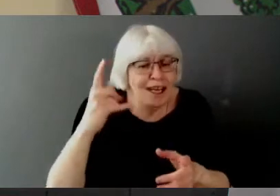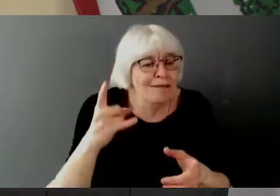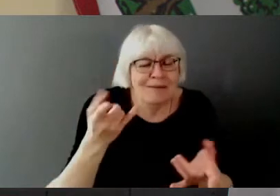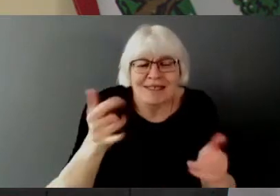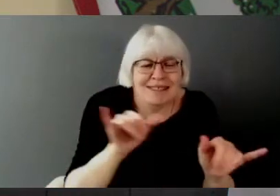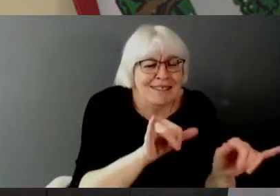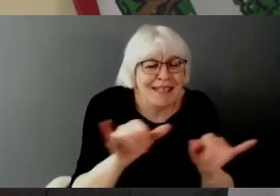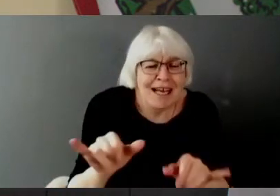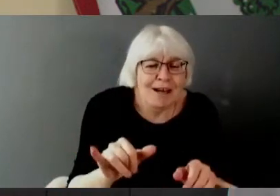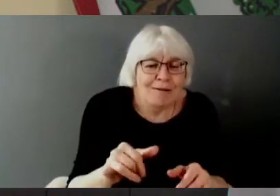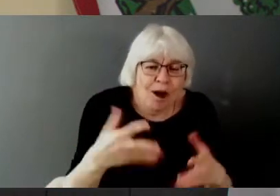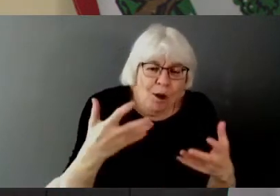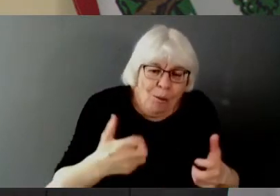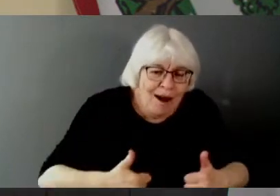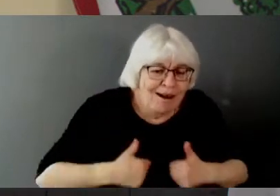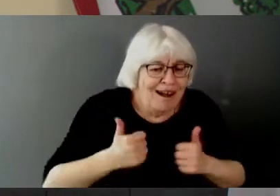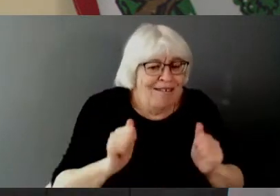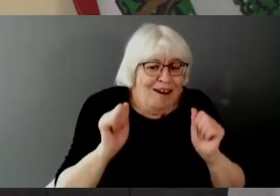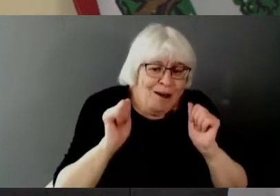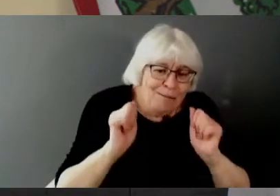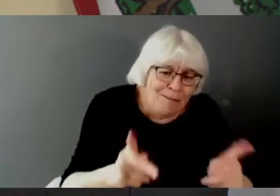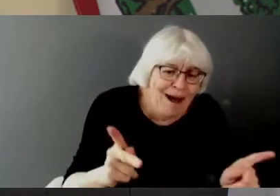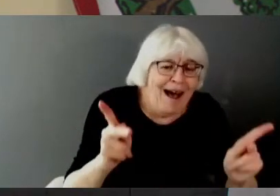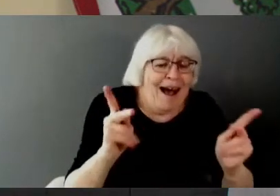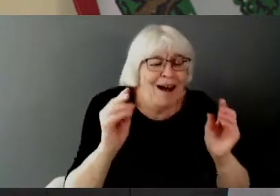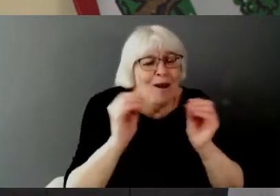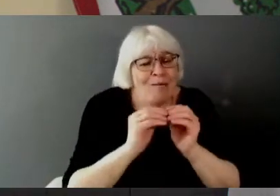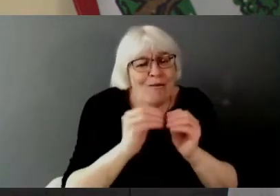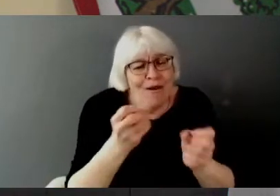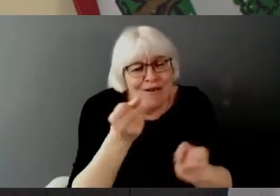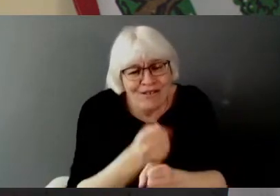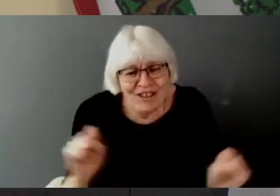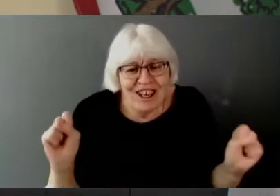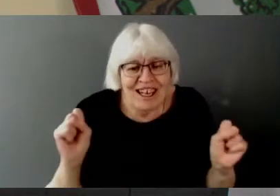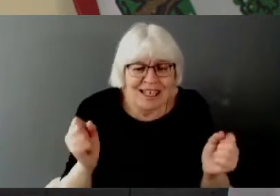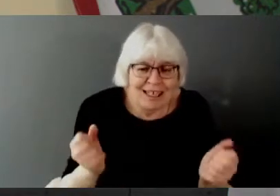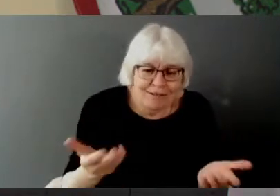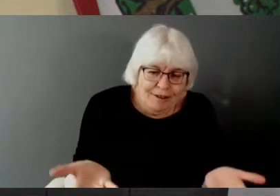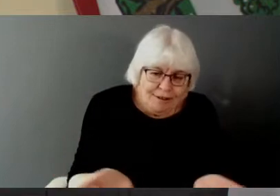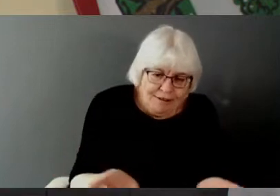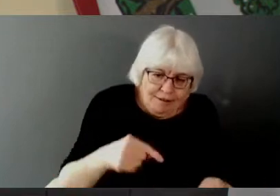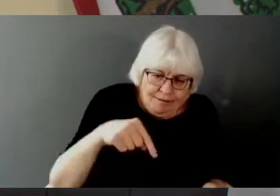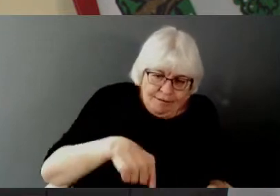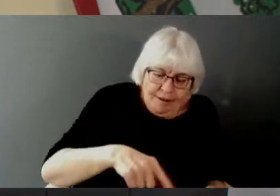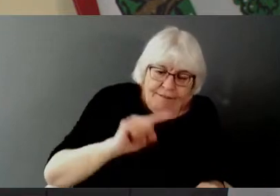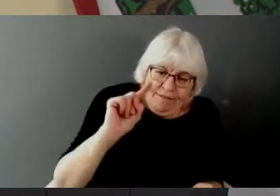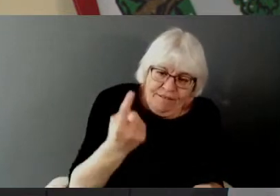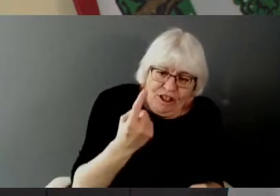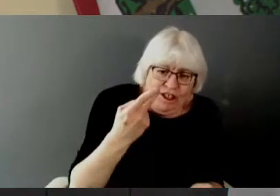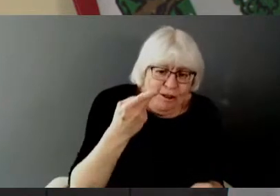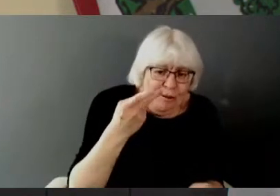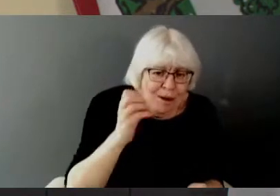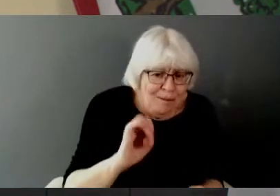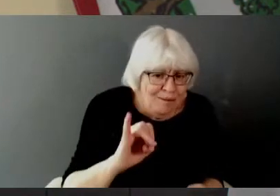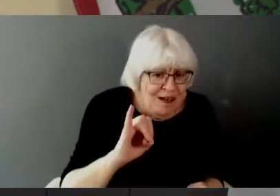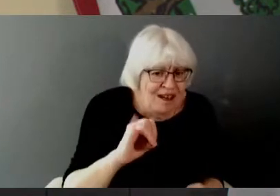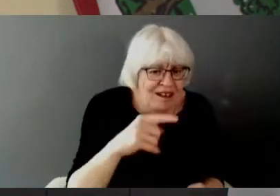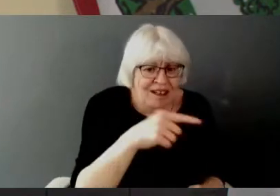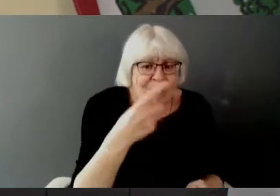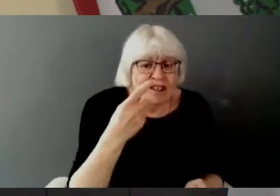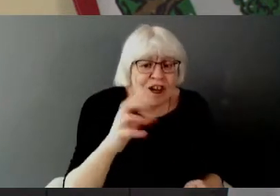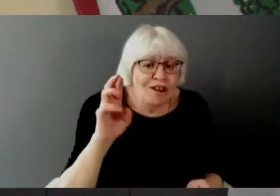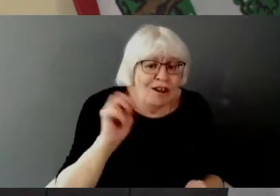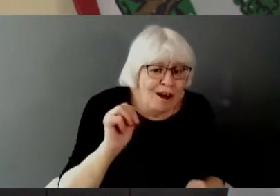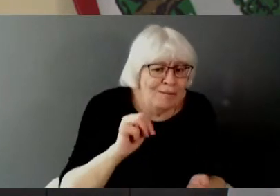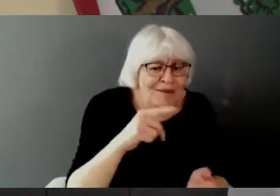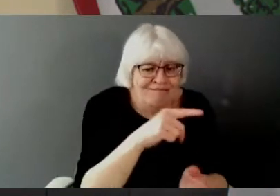more freer here in PEI first, and Dr. Morrison may want to expand upon that. But essentially, that's